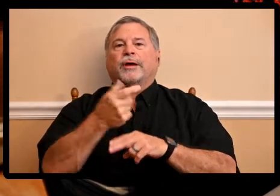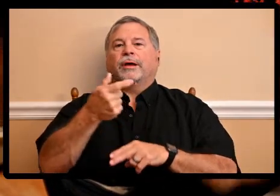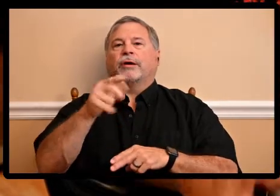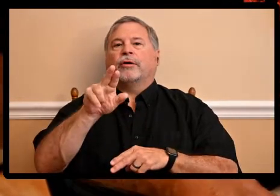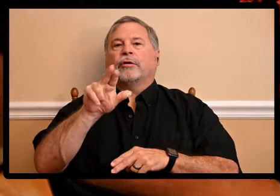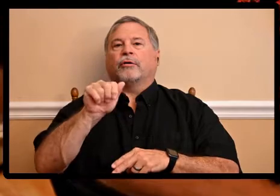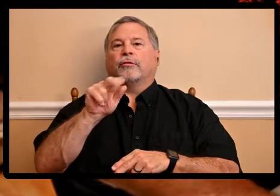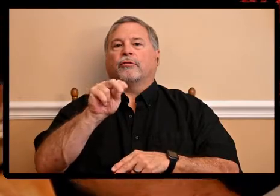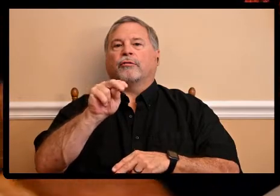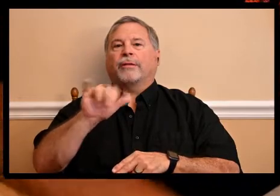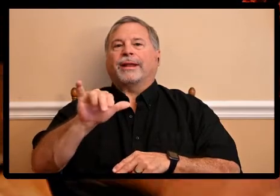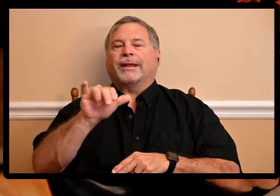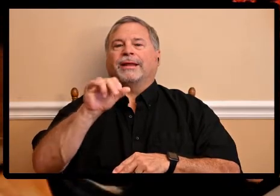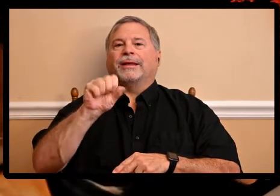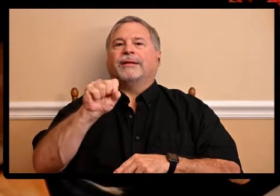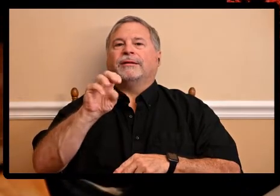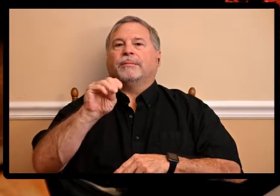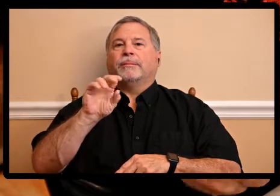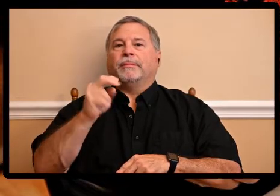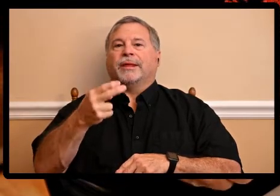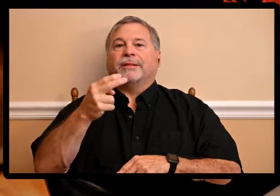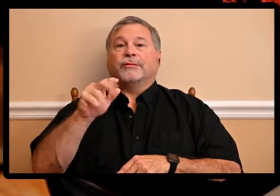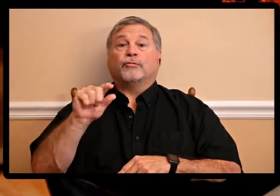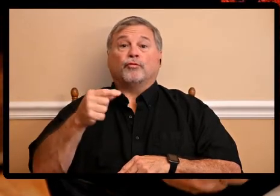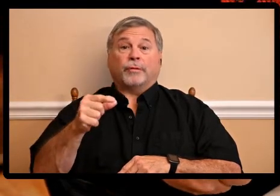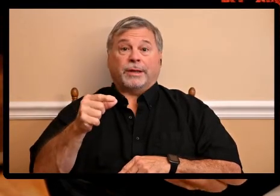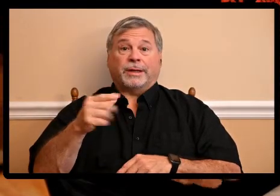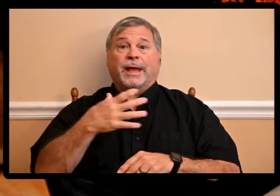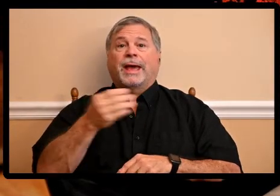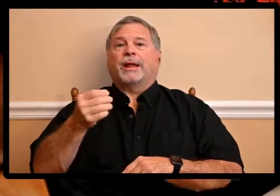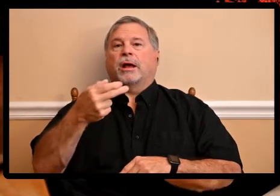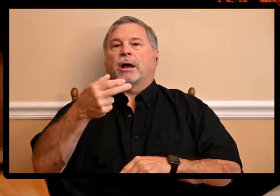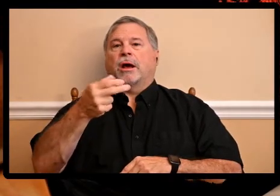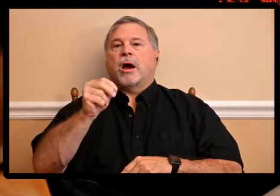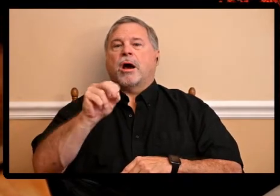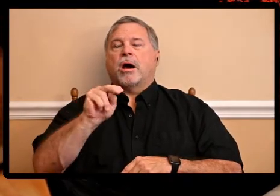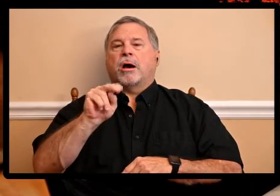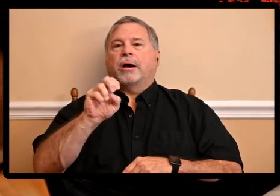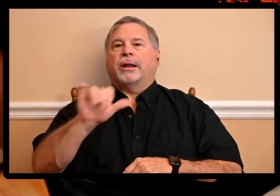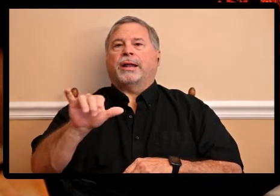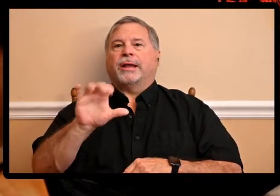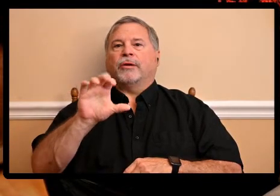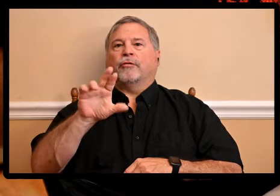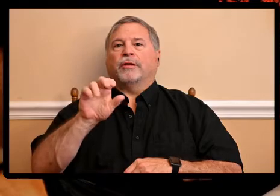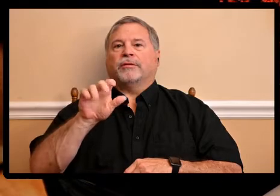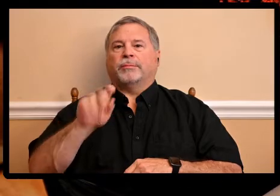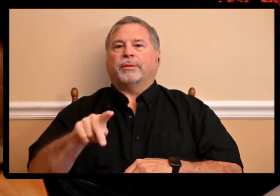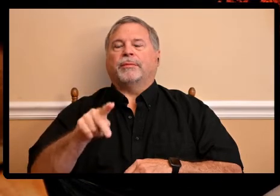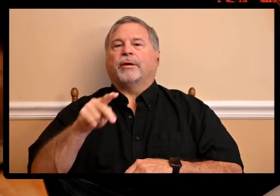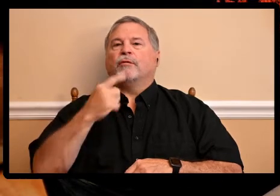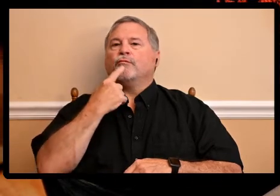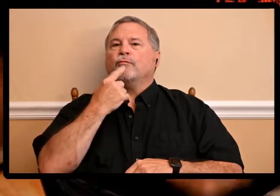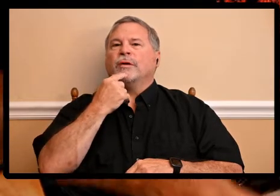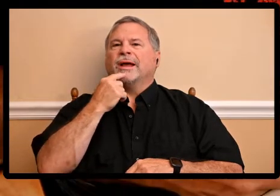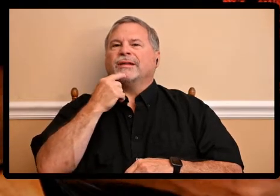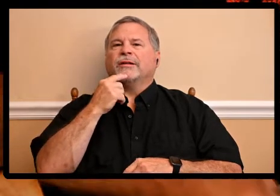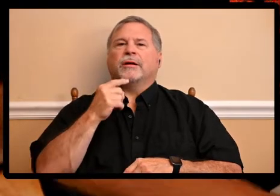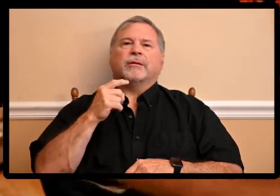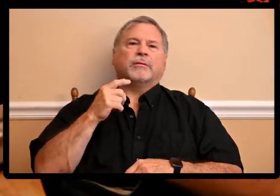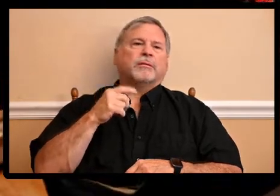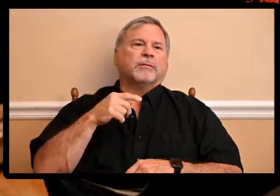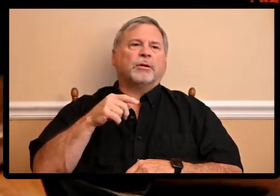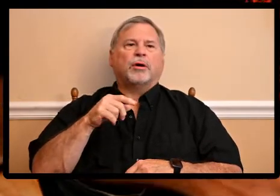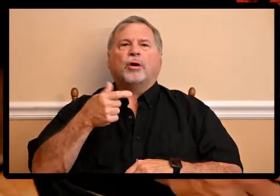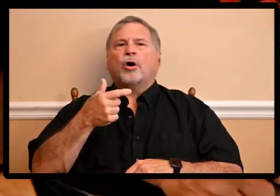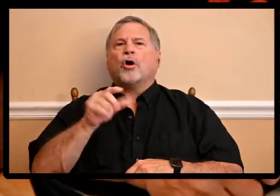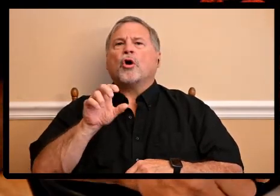green apples. And then I'll also use a honeycrisp, which is a reddish gold apple. It's kind of a mixture between